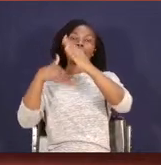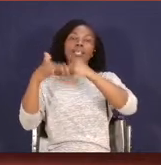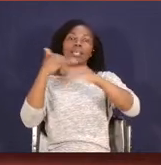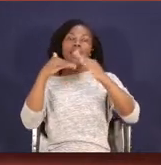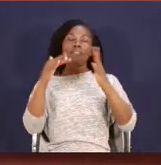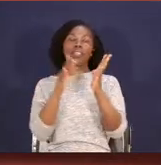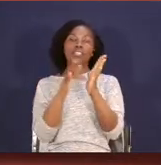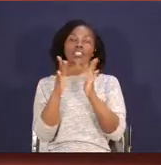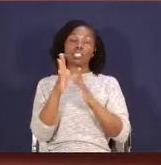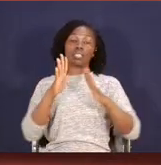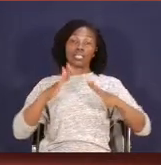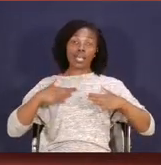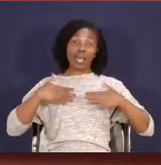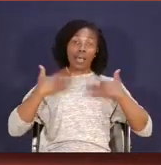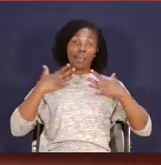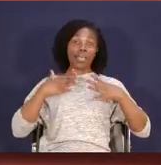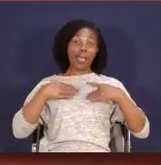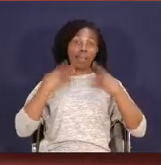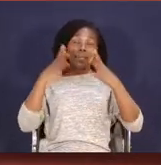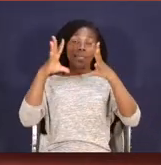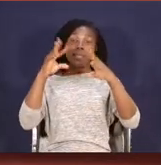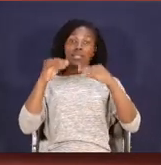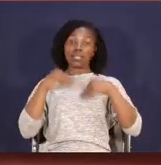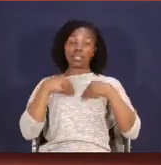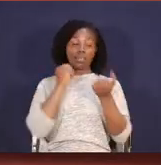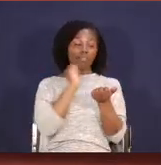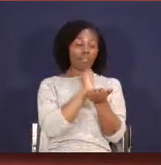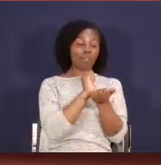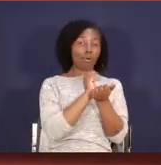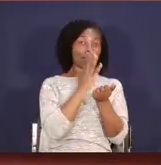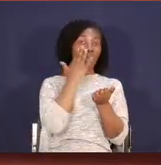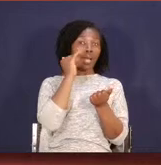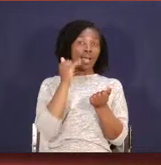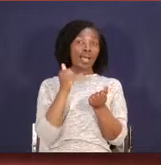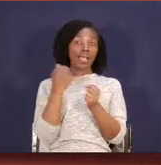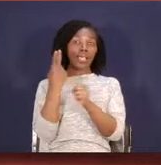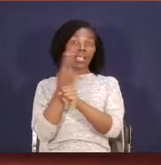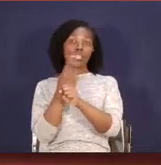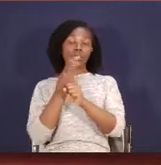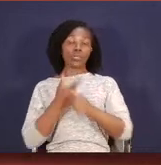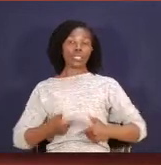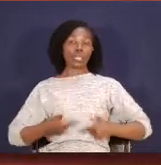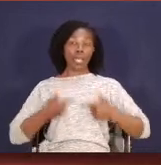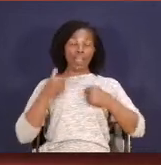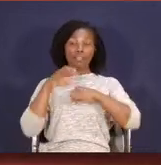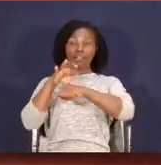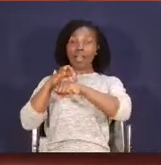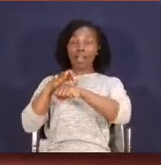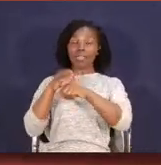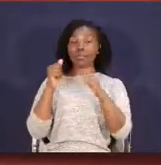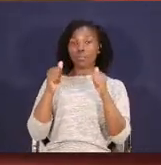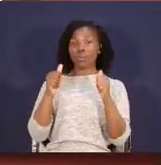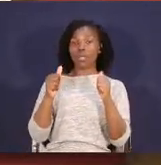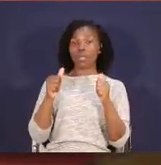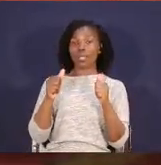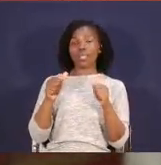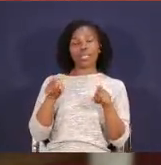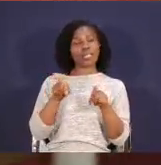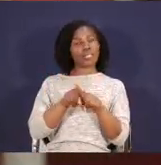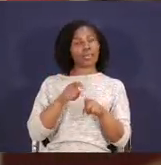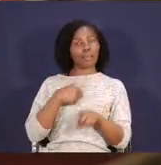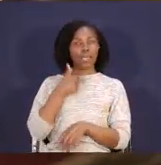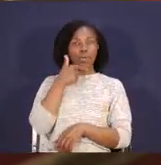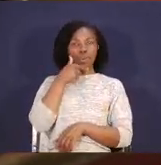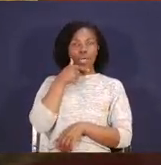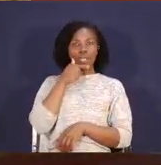him because of the way he has employed his life or invested his life here on planet Earth. And I wonder, with the gifts that